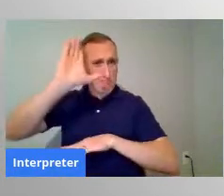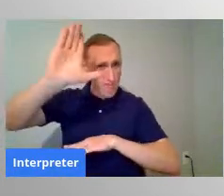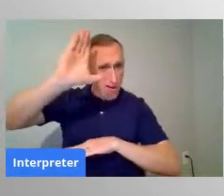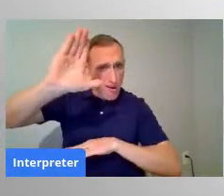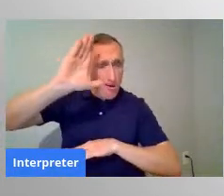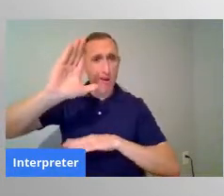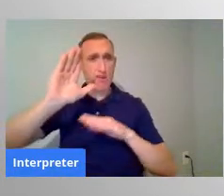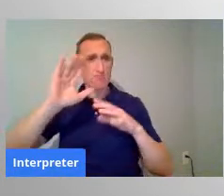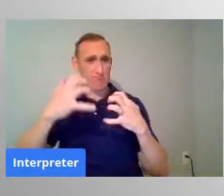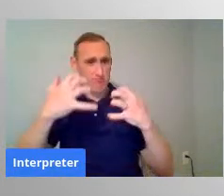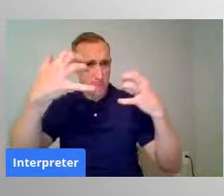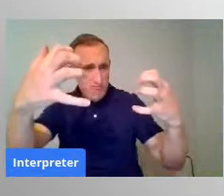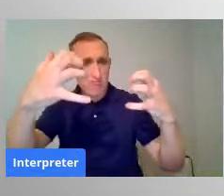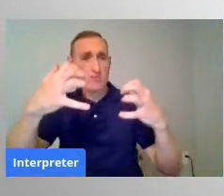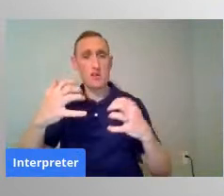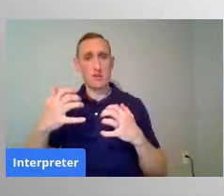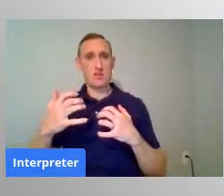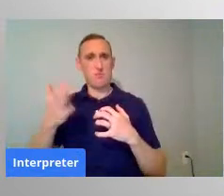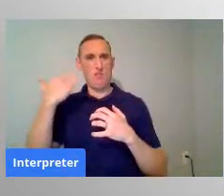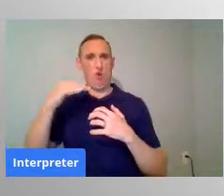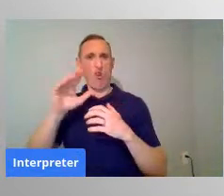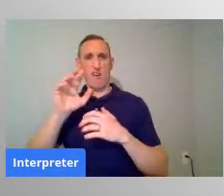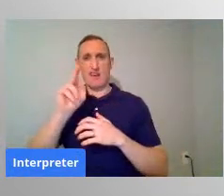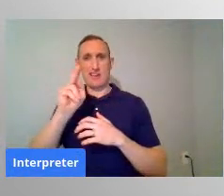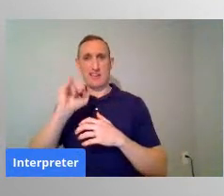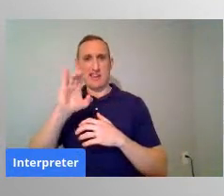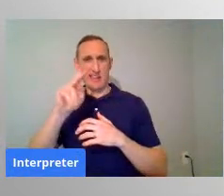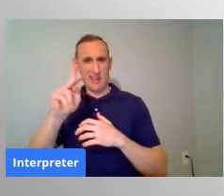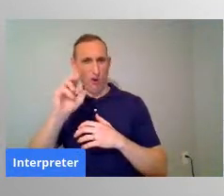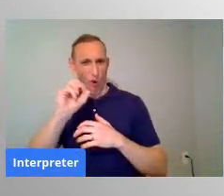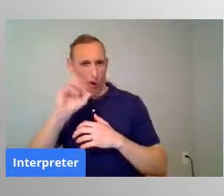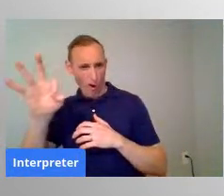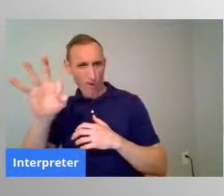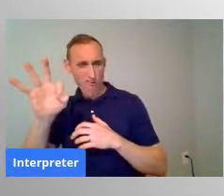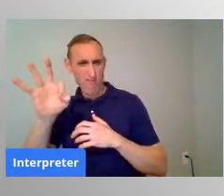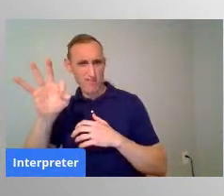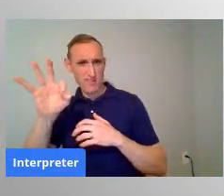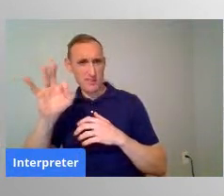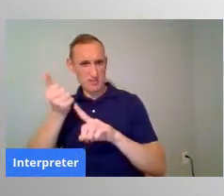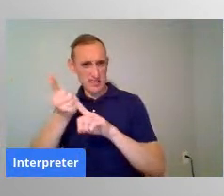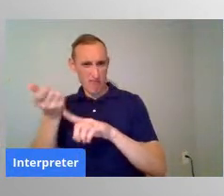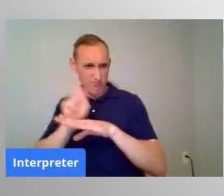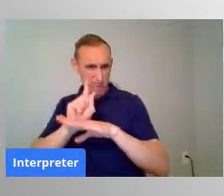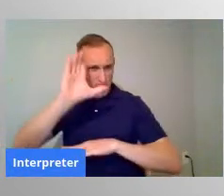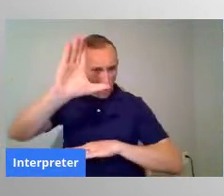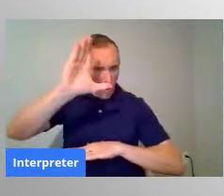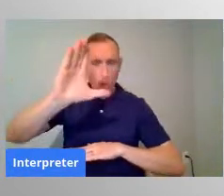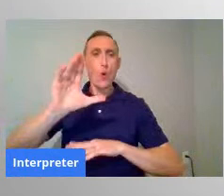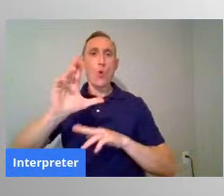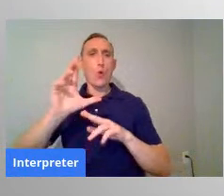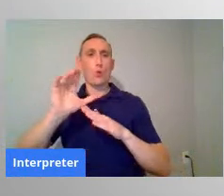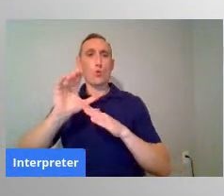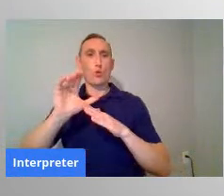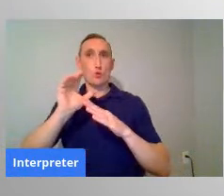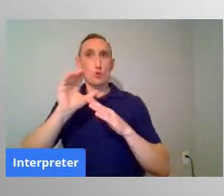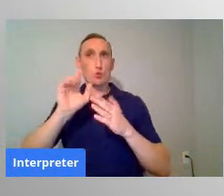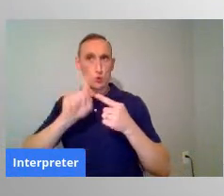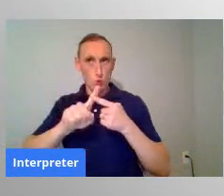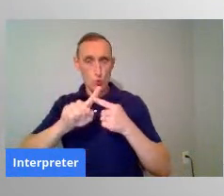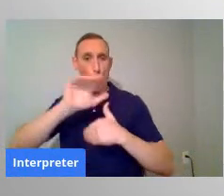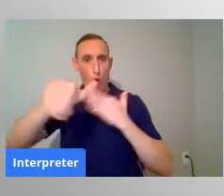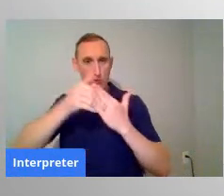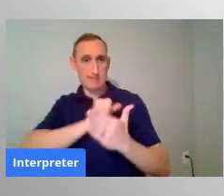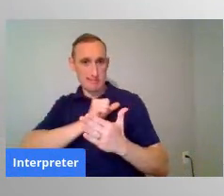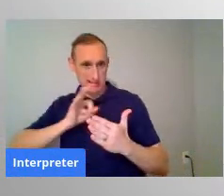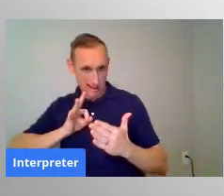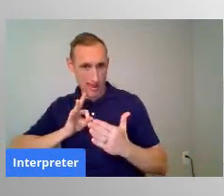He spoke at our kickoff to our leaders to talk about the impact, I'm sorry, not leaders, to our whole staff, to talk about